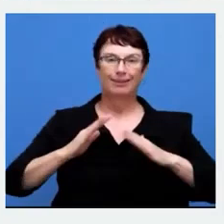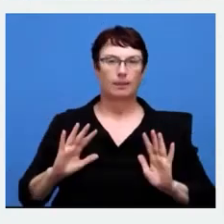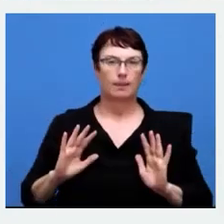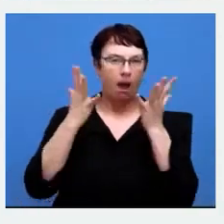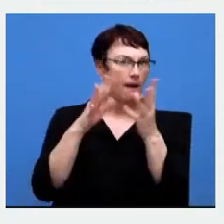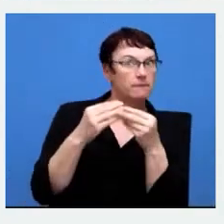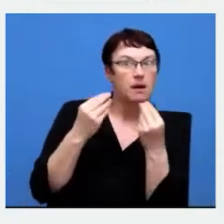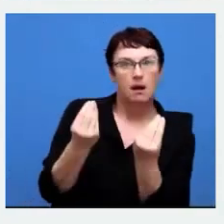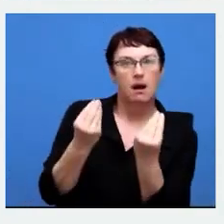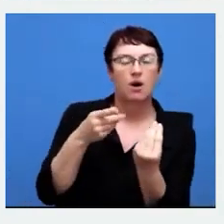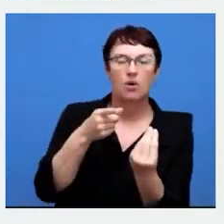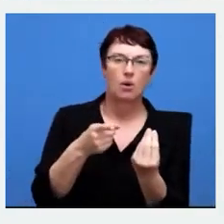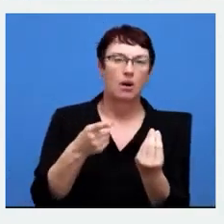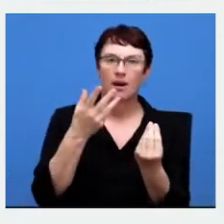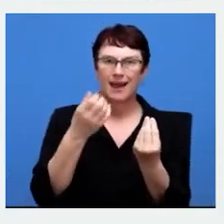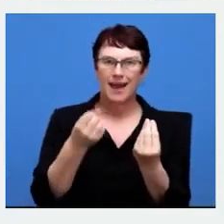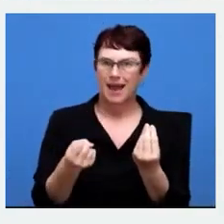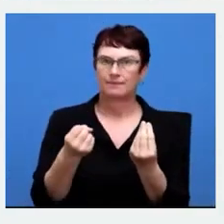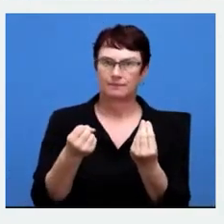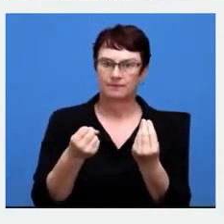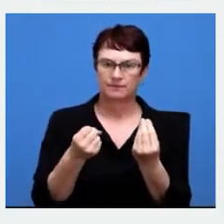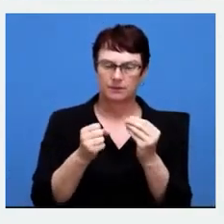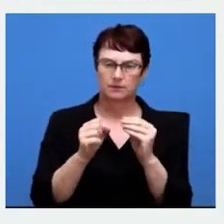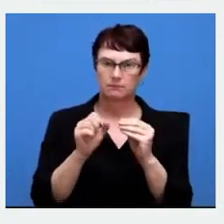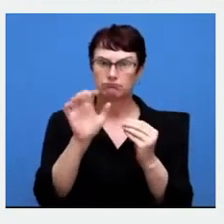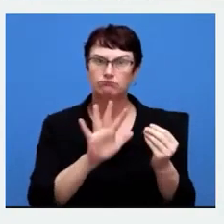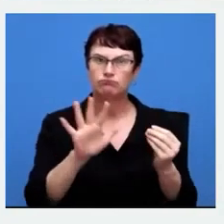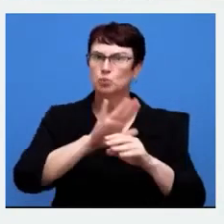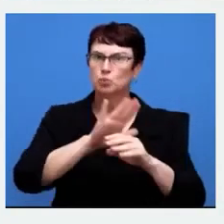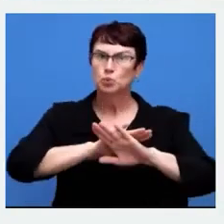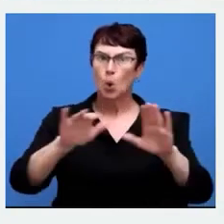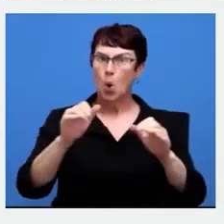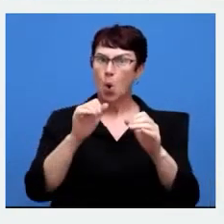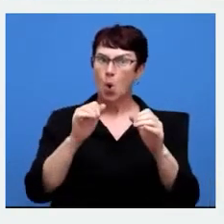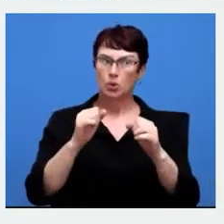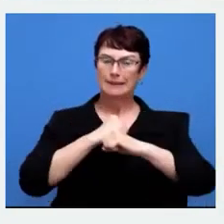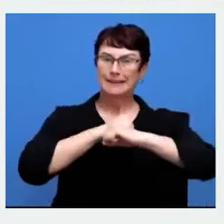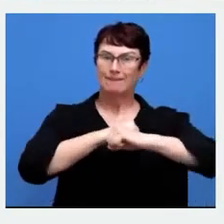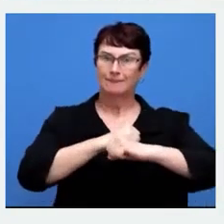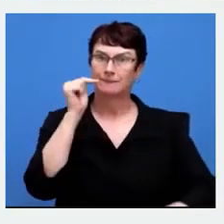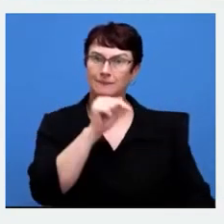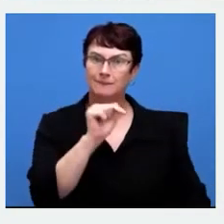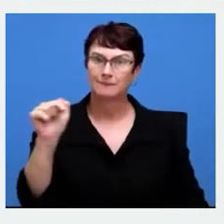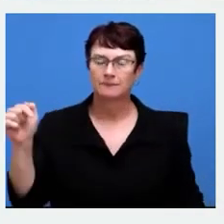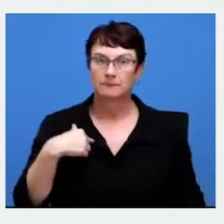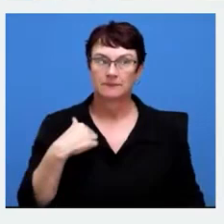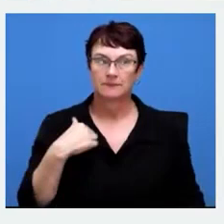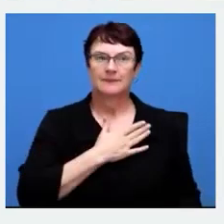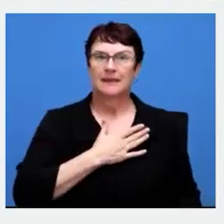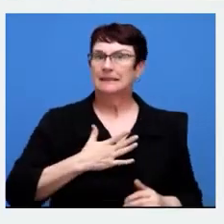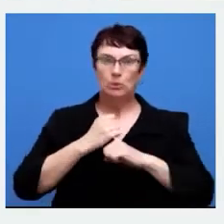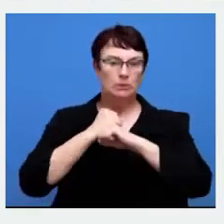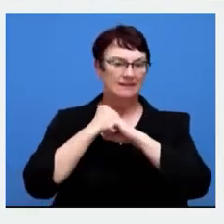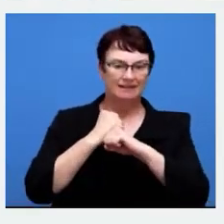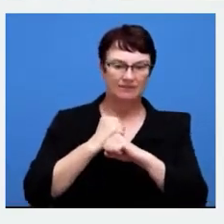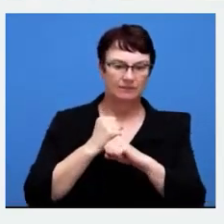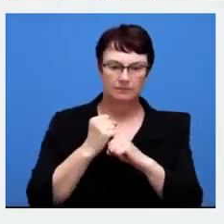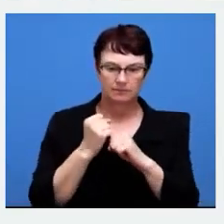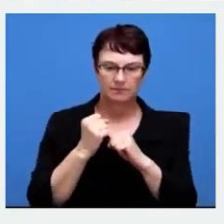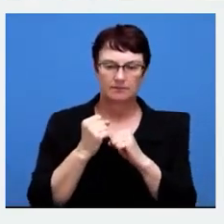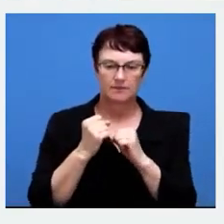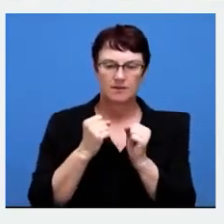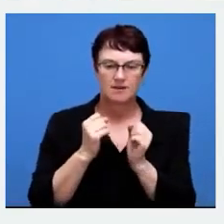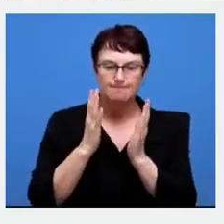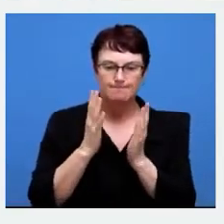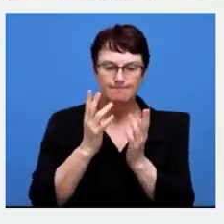as unsafe, it provides public administrations to, let's say, with data to tackle the underlying